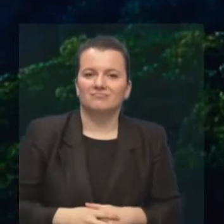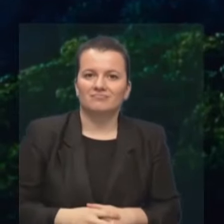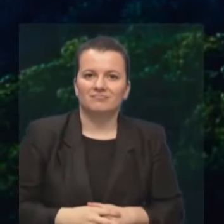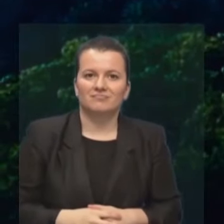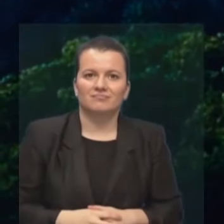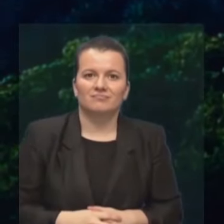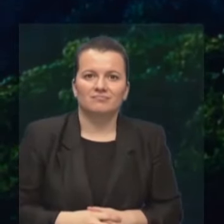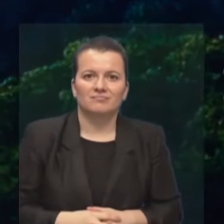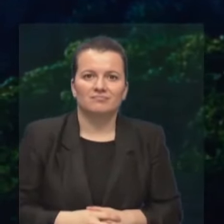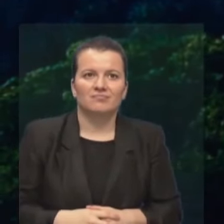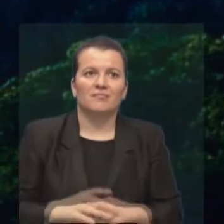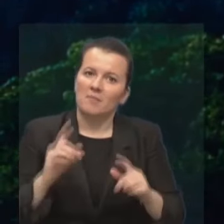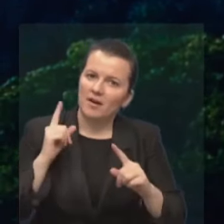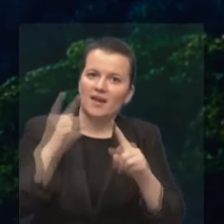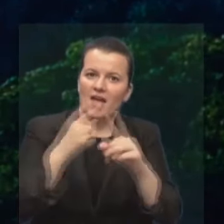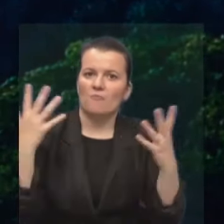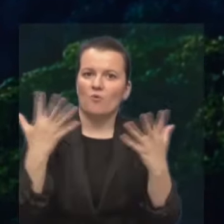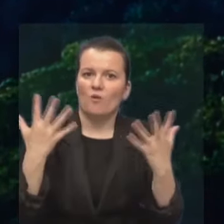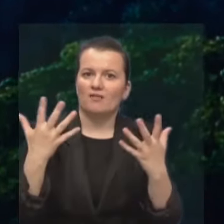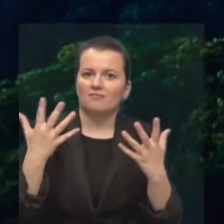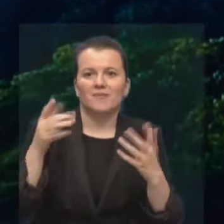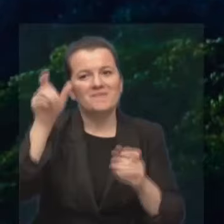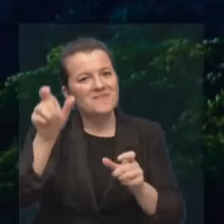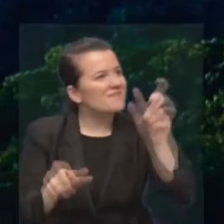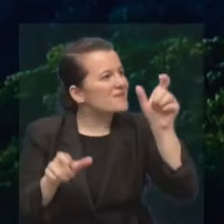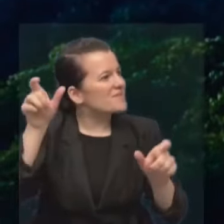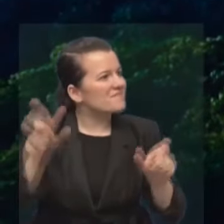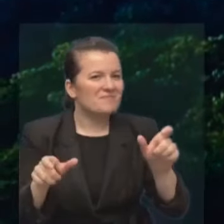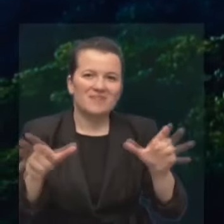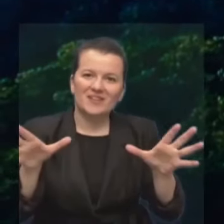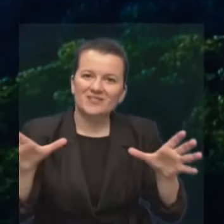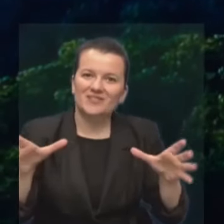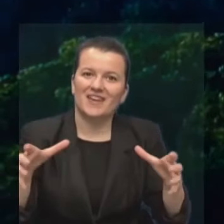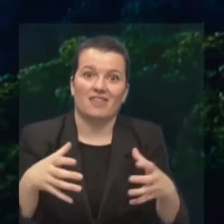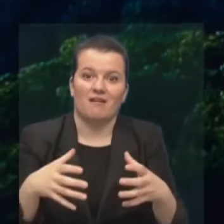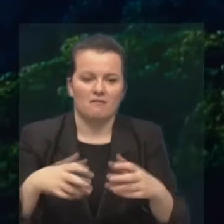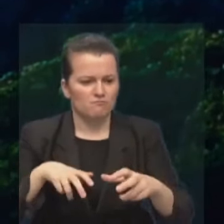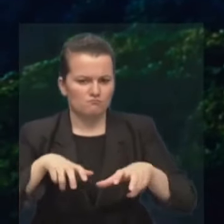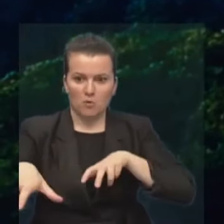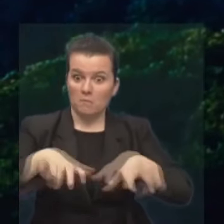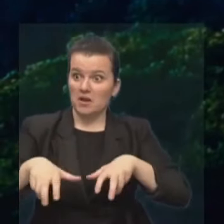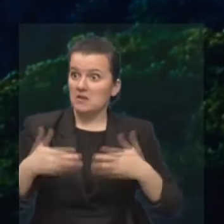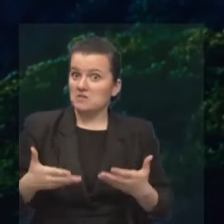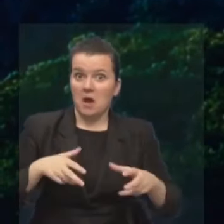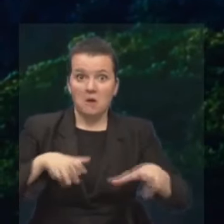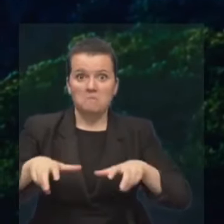is to bring us closer together, which is what today's mobility makes possible, and even more so